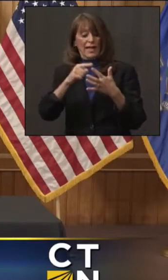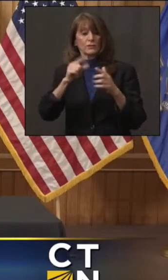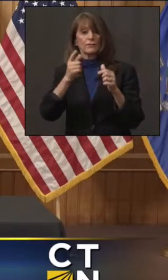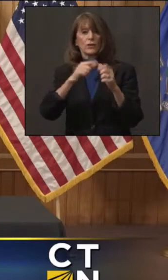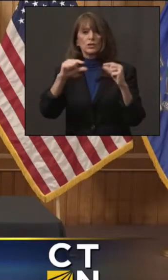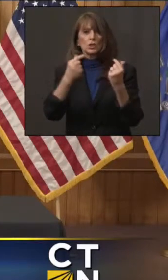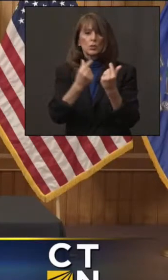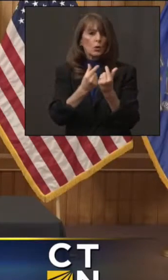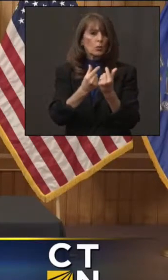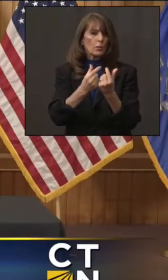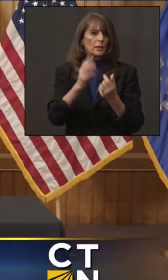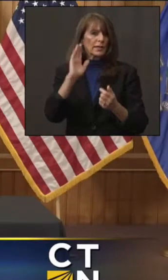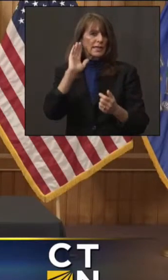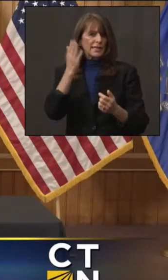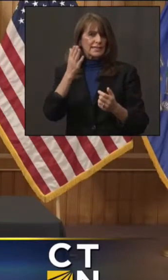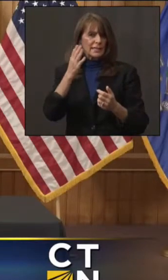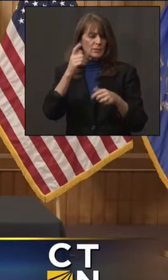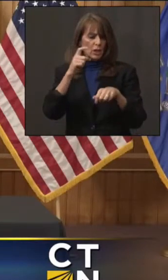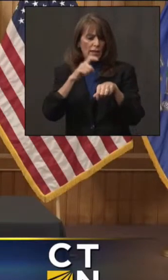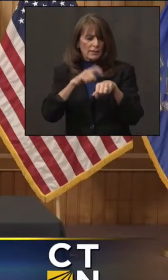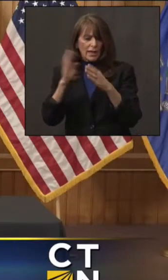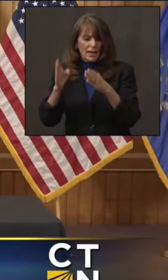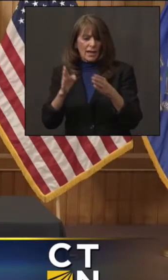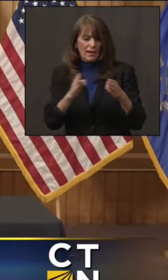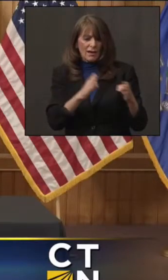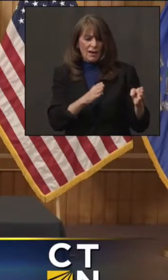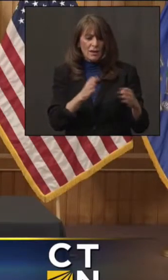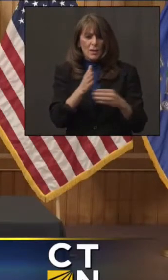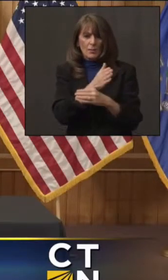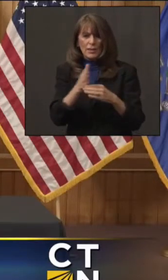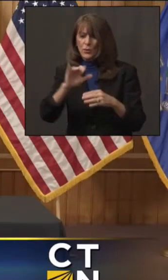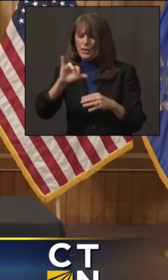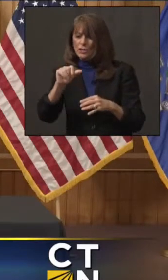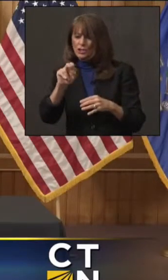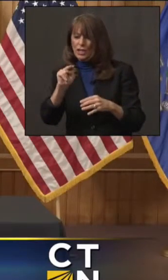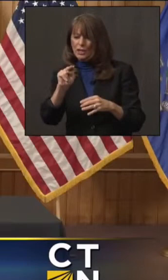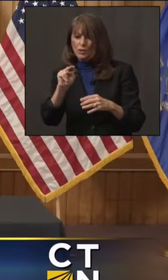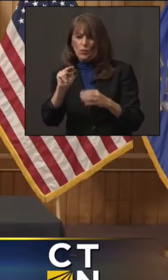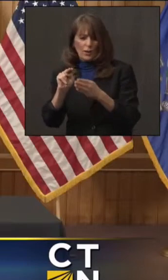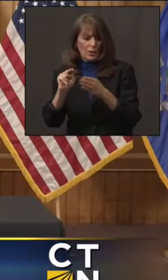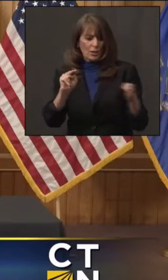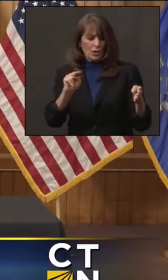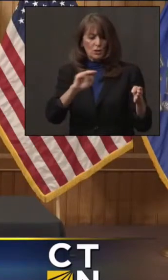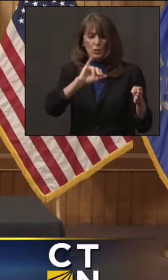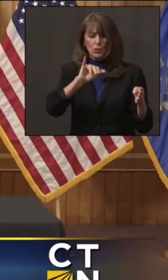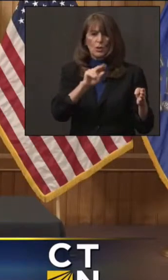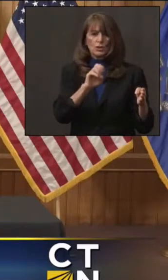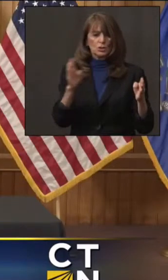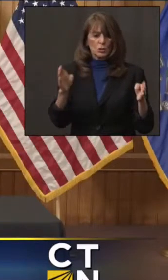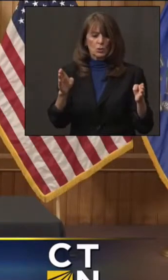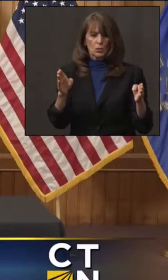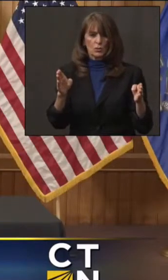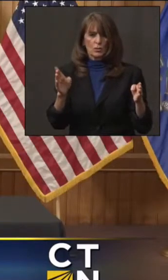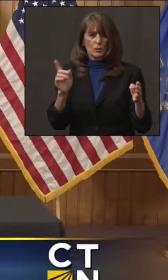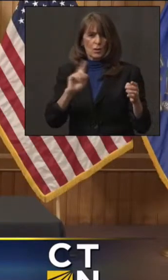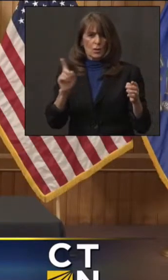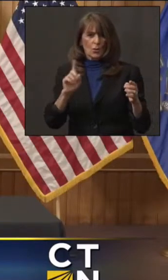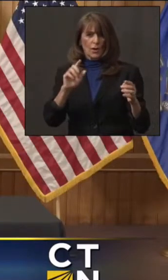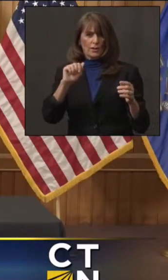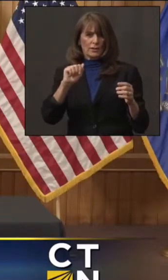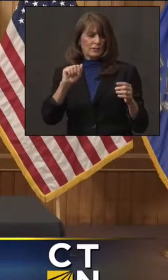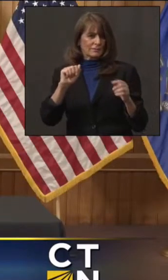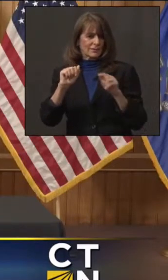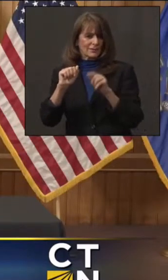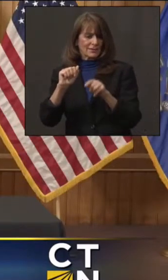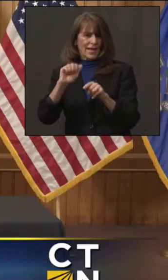it seems like the timeline, it could be from January all the way until June Where do they fall on that timeline and your response